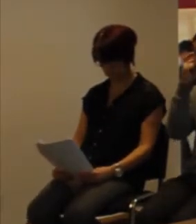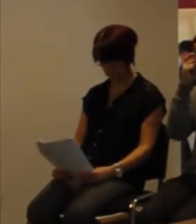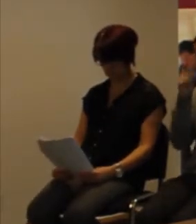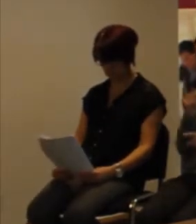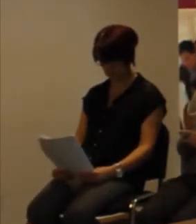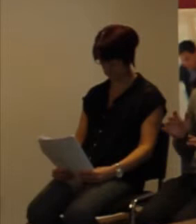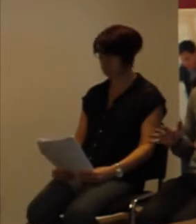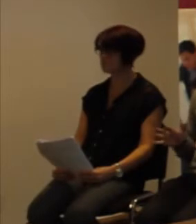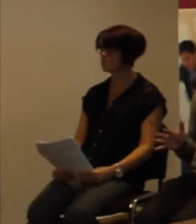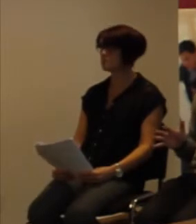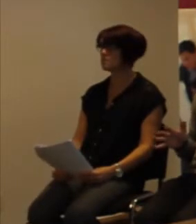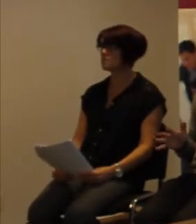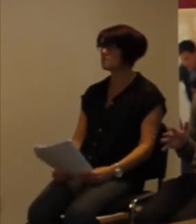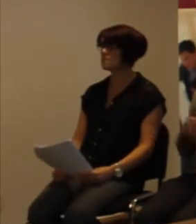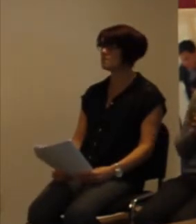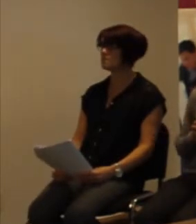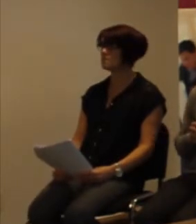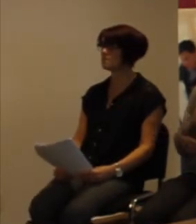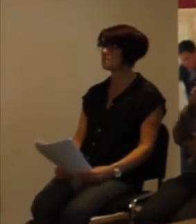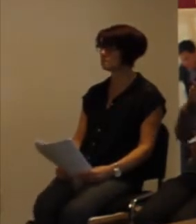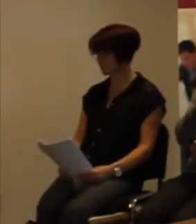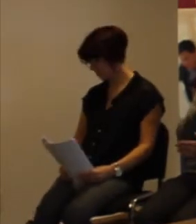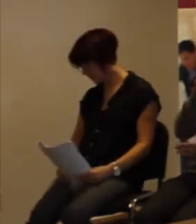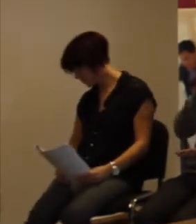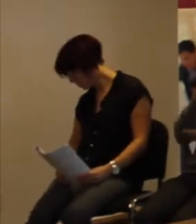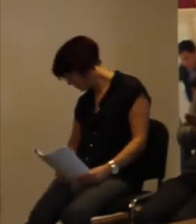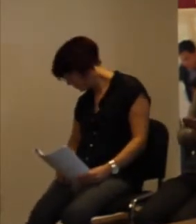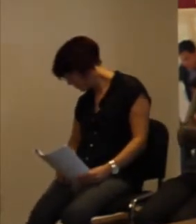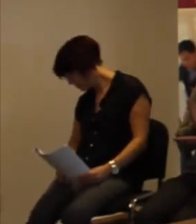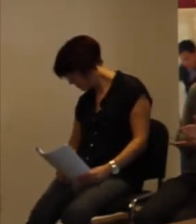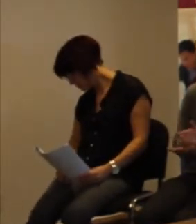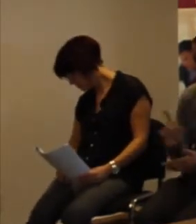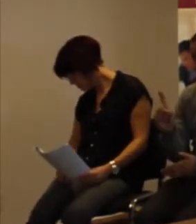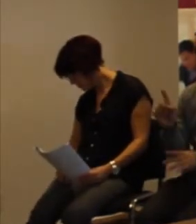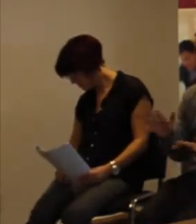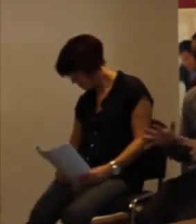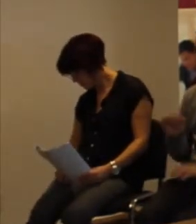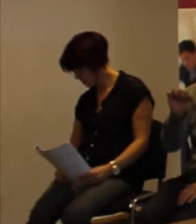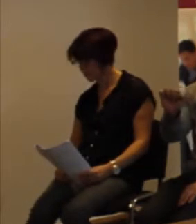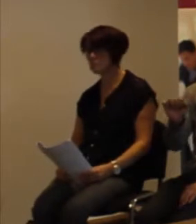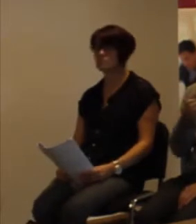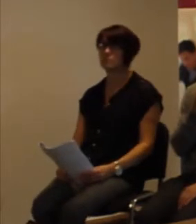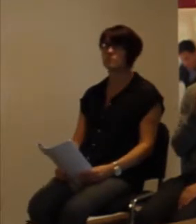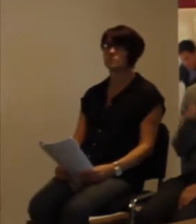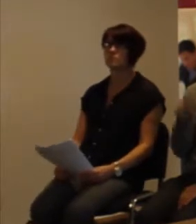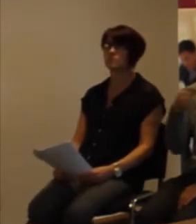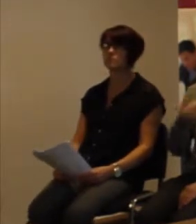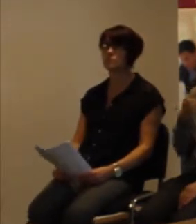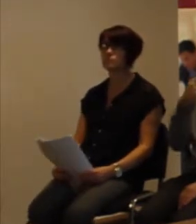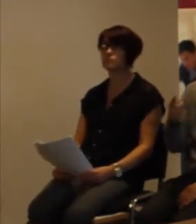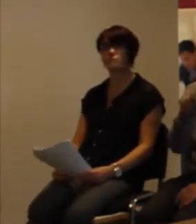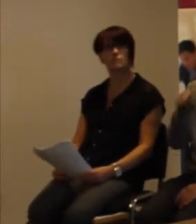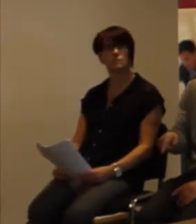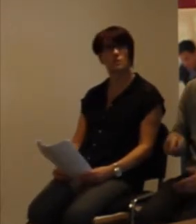And in deciding what is reasonable, that's your discretion. We don't tell you this is reasonable.